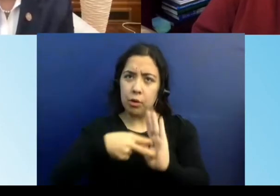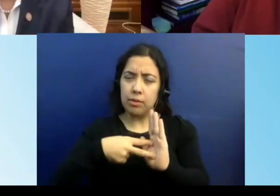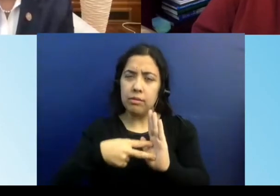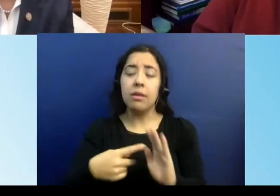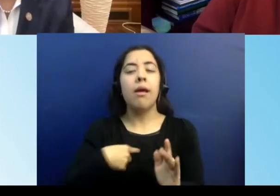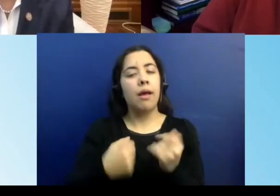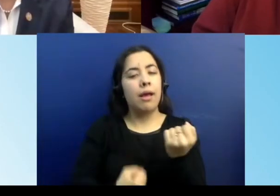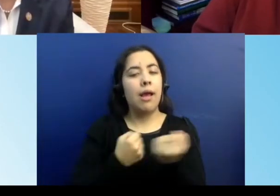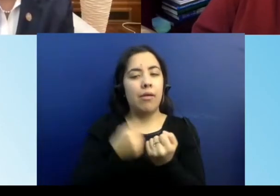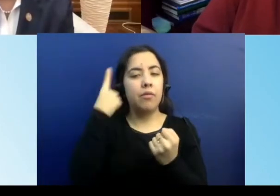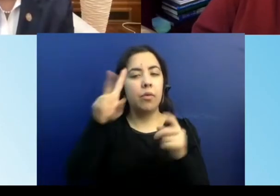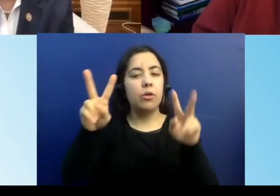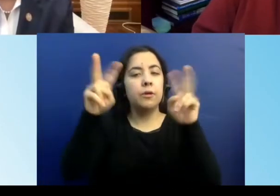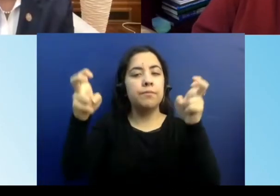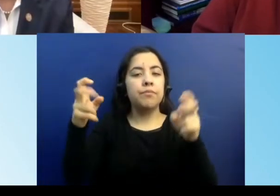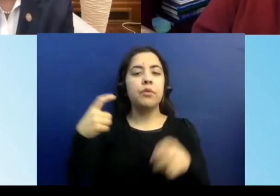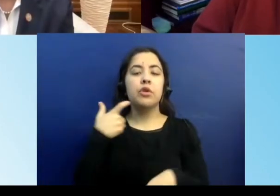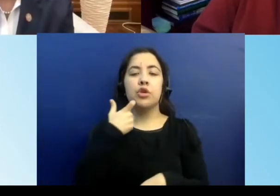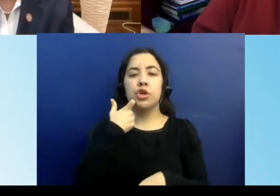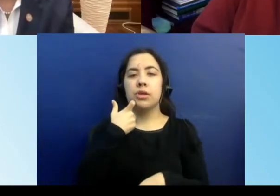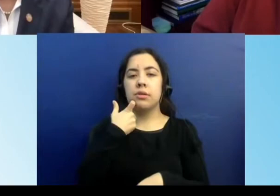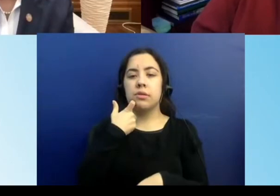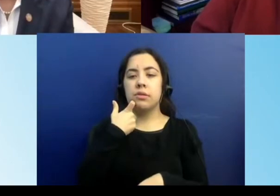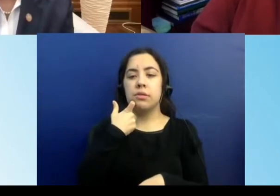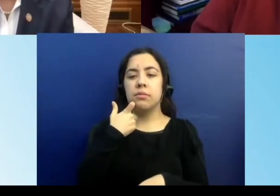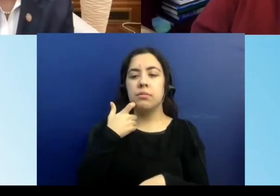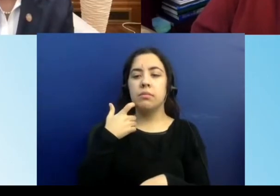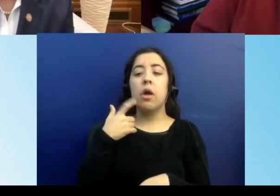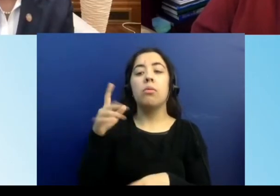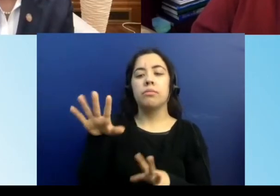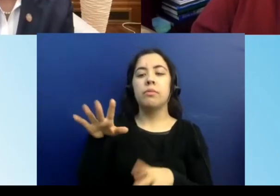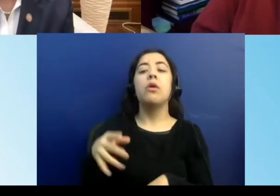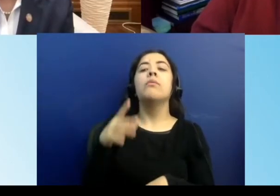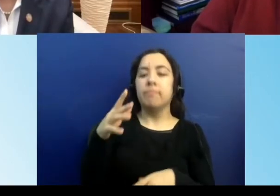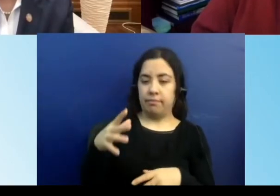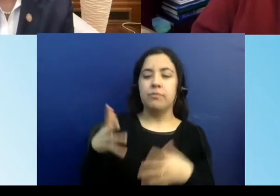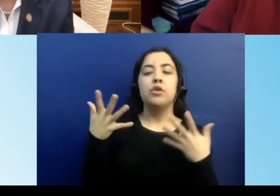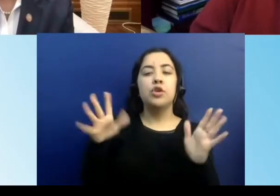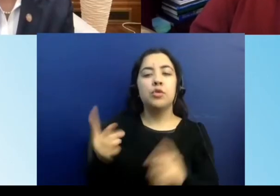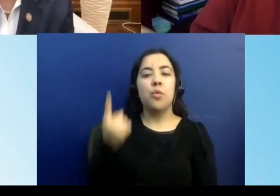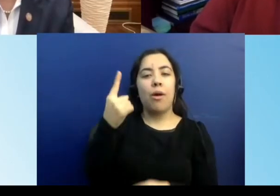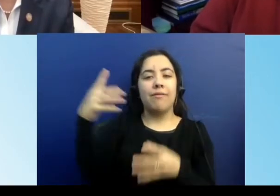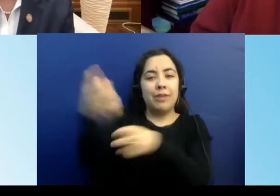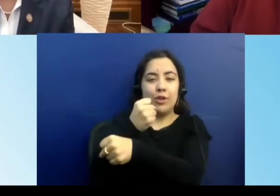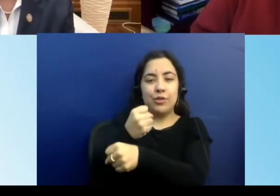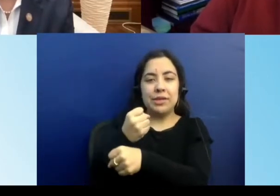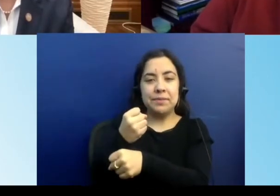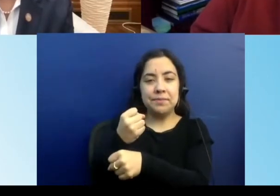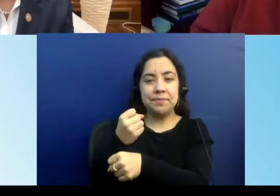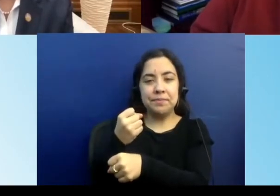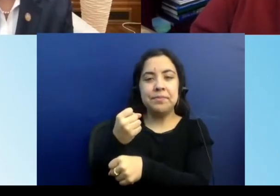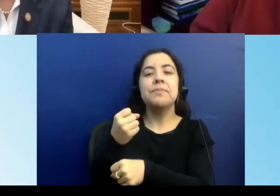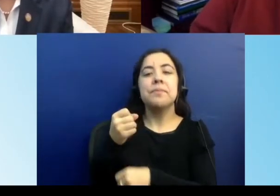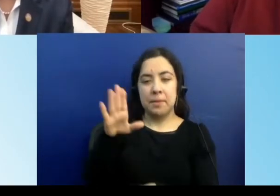One Victory by Todd Rundgren. That's awesome. Well, for